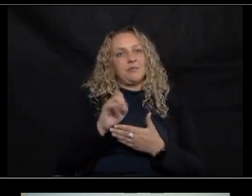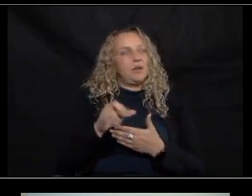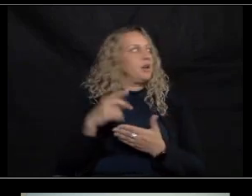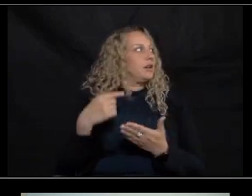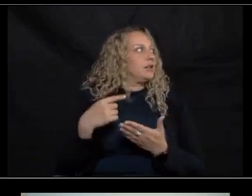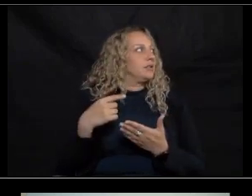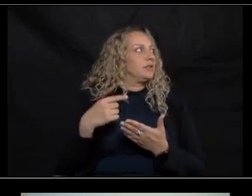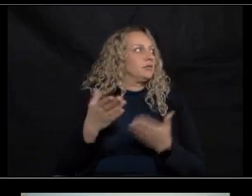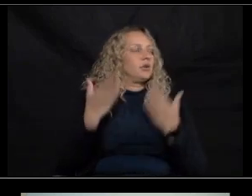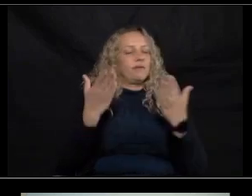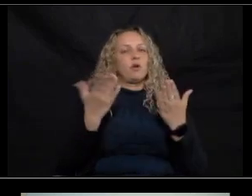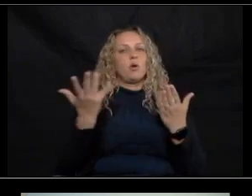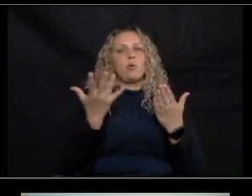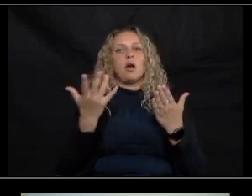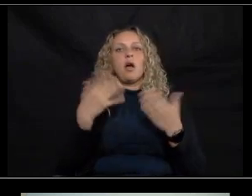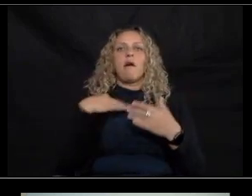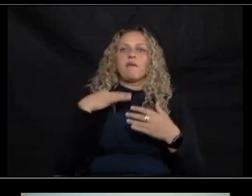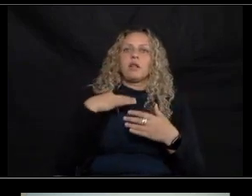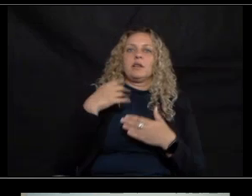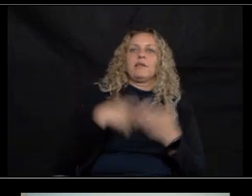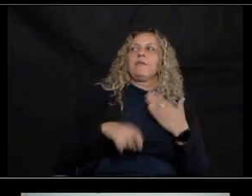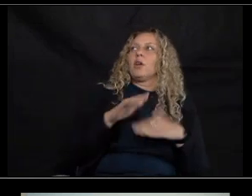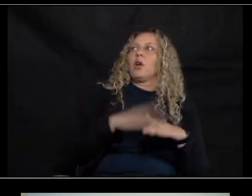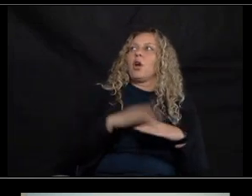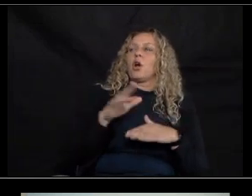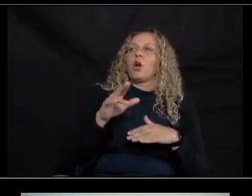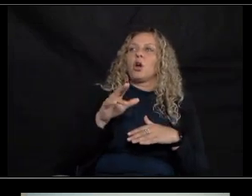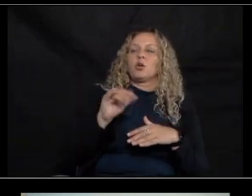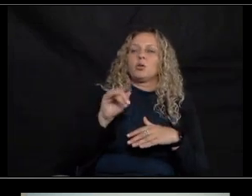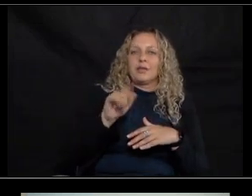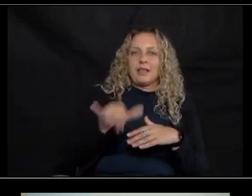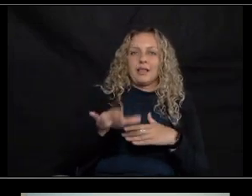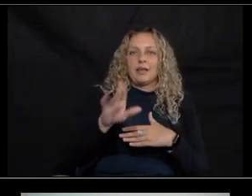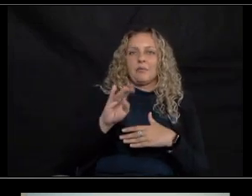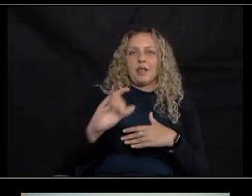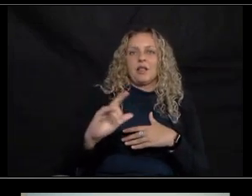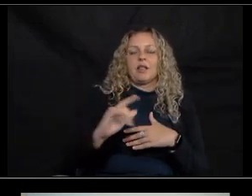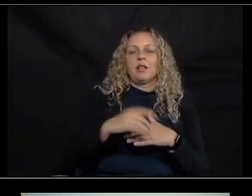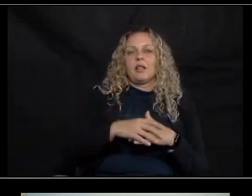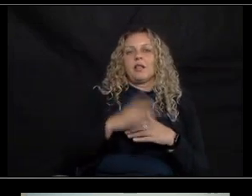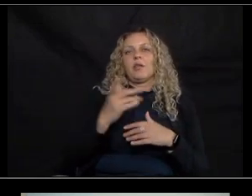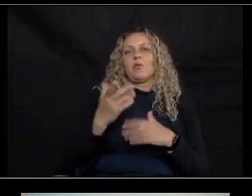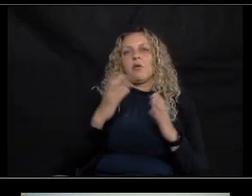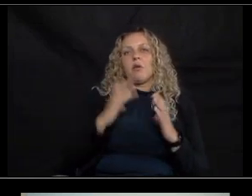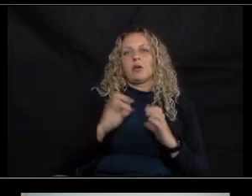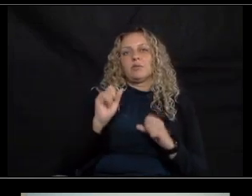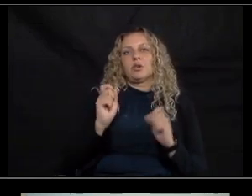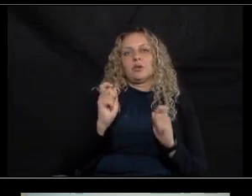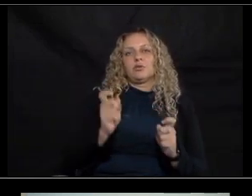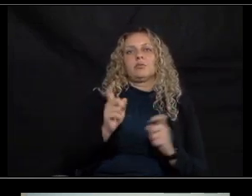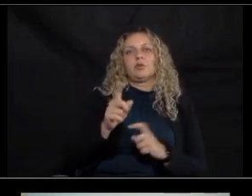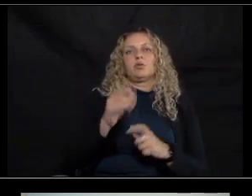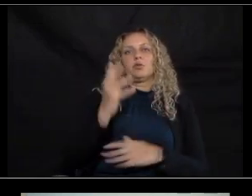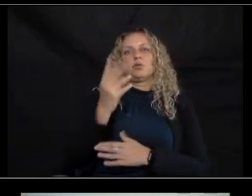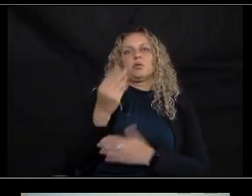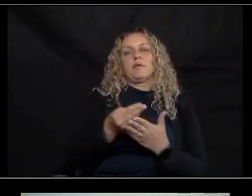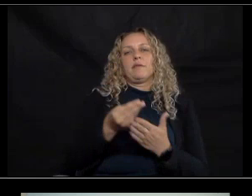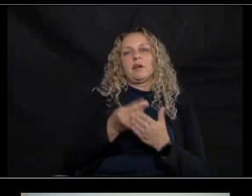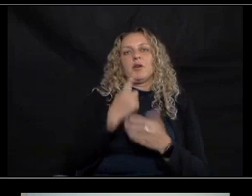forward before would be a voluntary fee on the utilities bill where customers could contribute into a tree fund